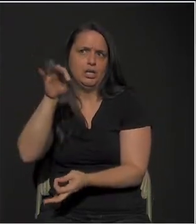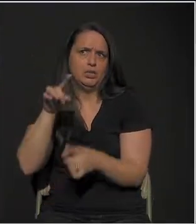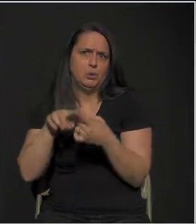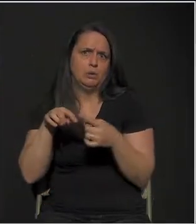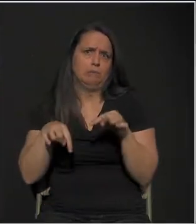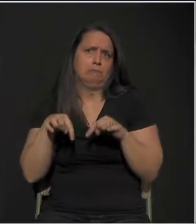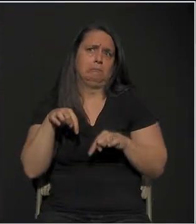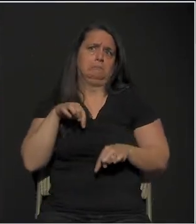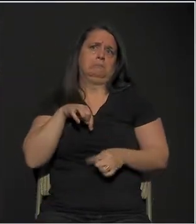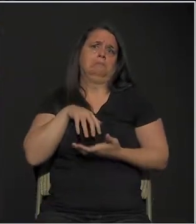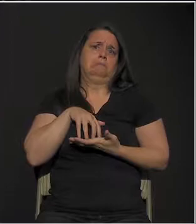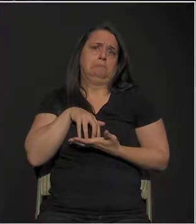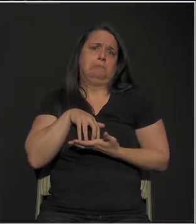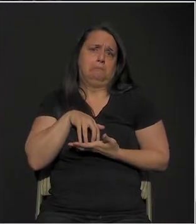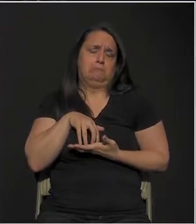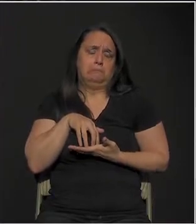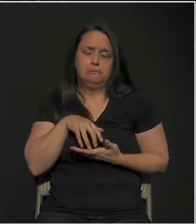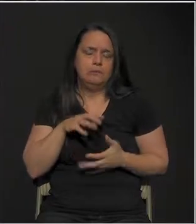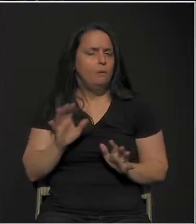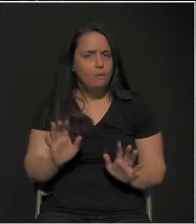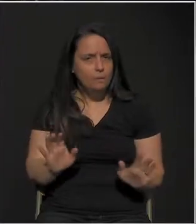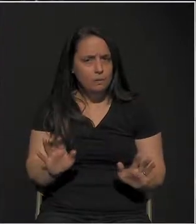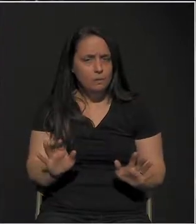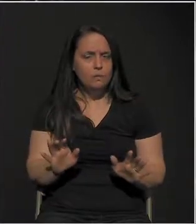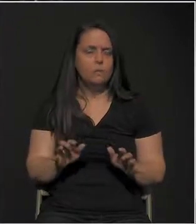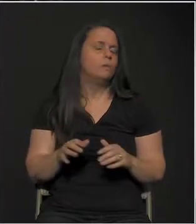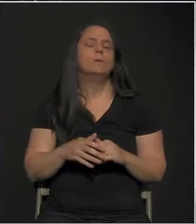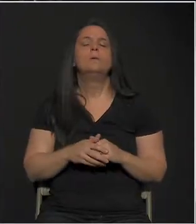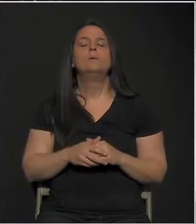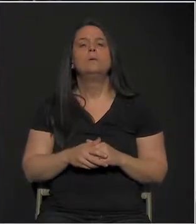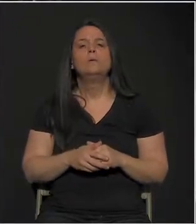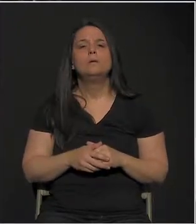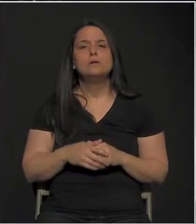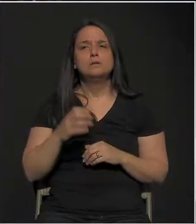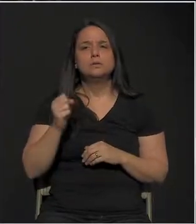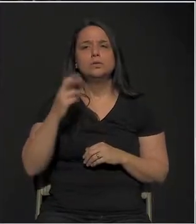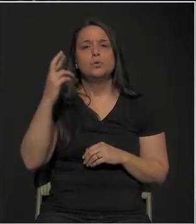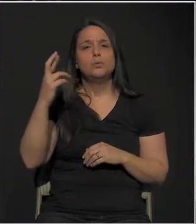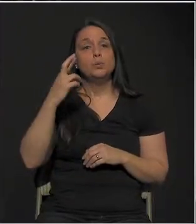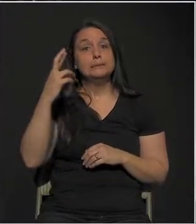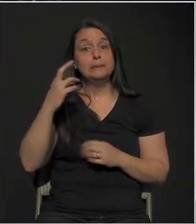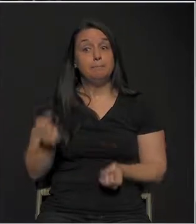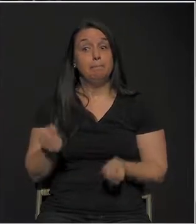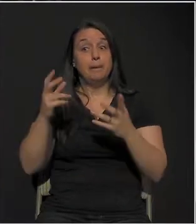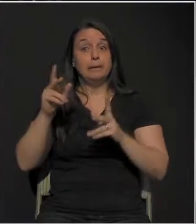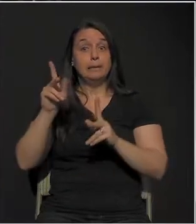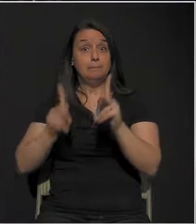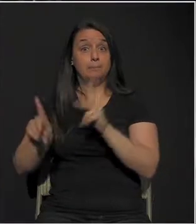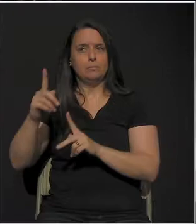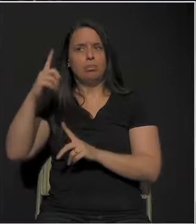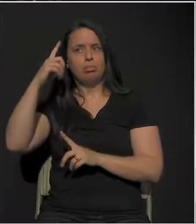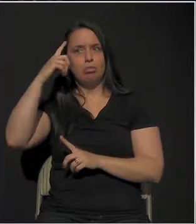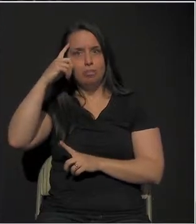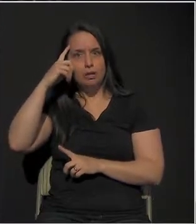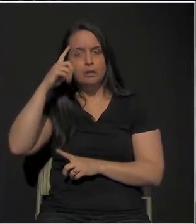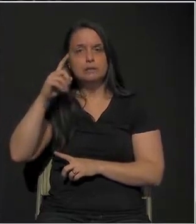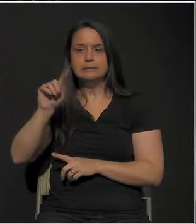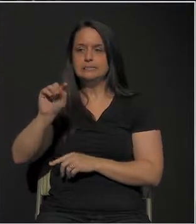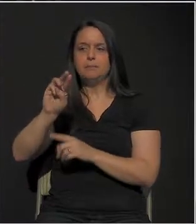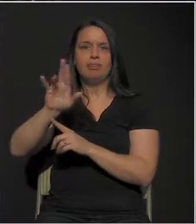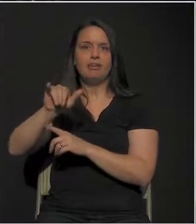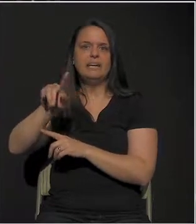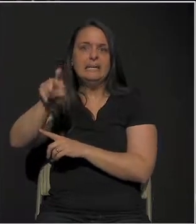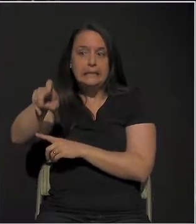corner, to step away from. So the reason that many people think Timothy needed the encouragement